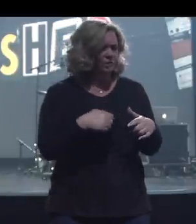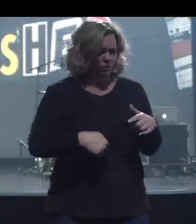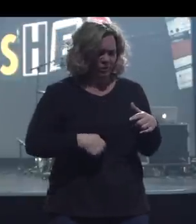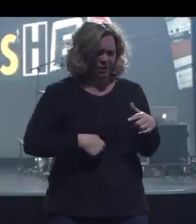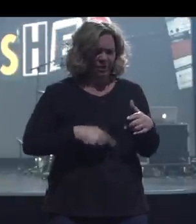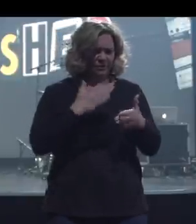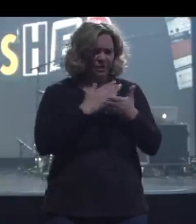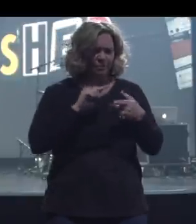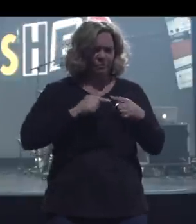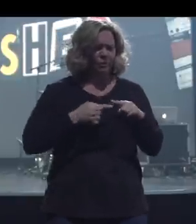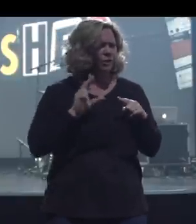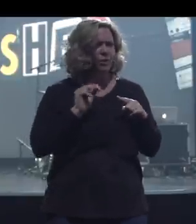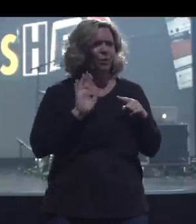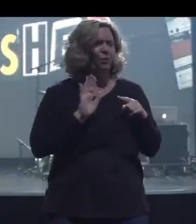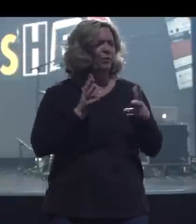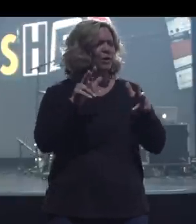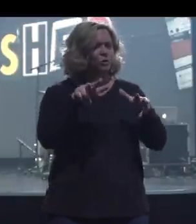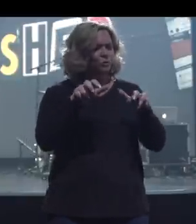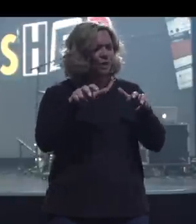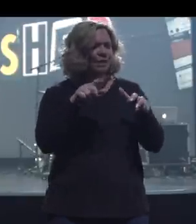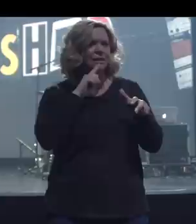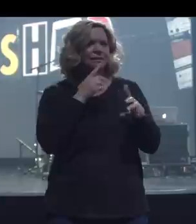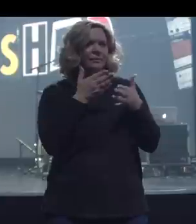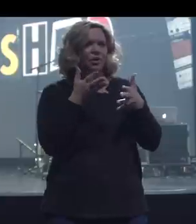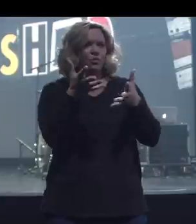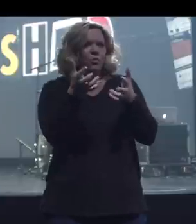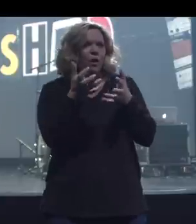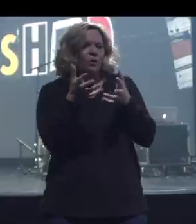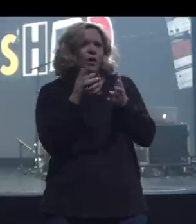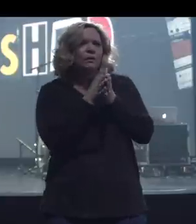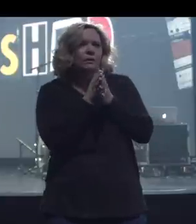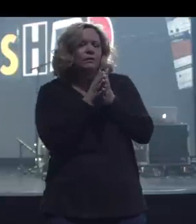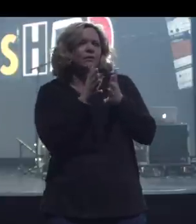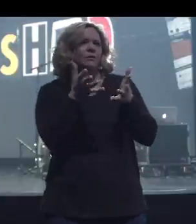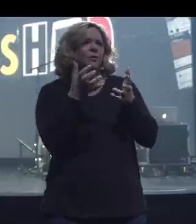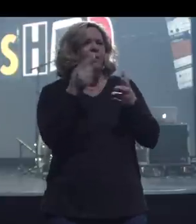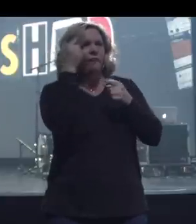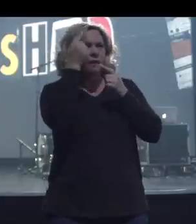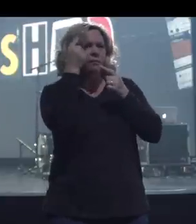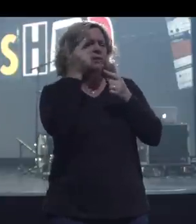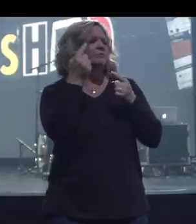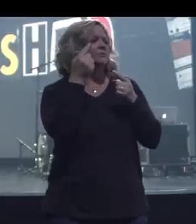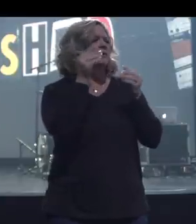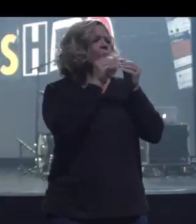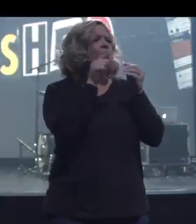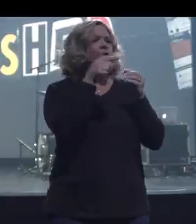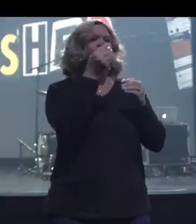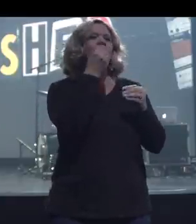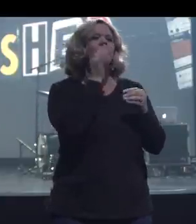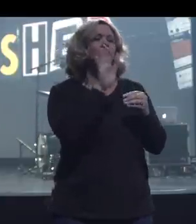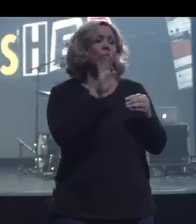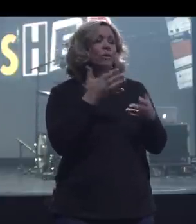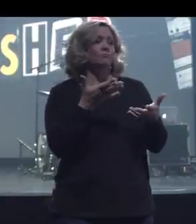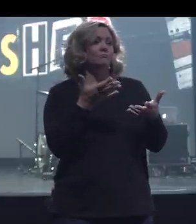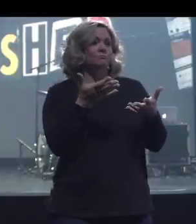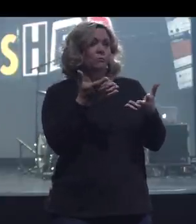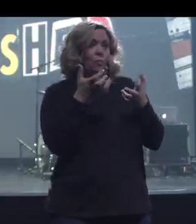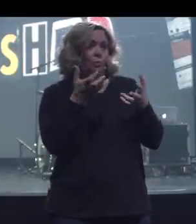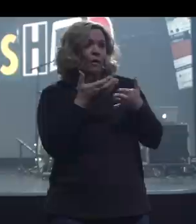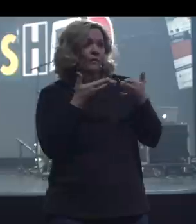No. If greed is an appetite, if discontentment is an appetite, listen, the more you feed it, the more it